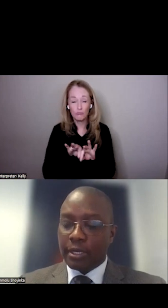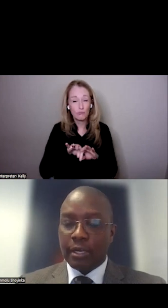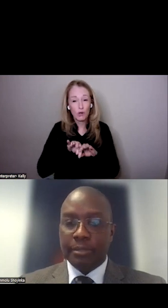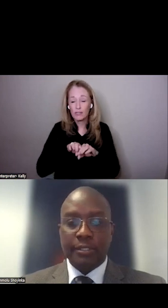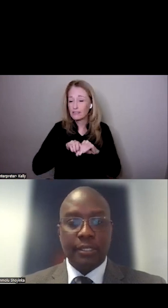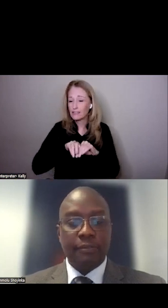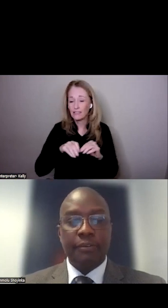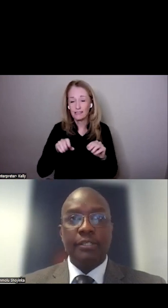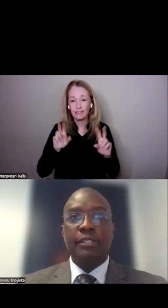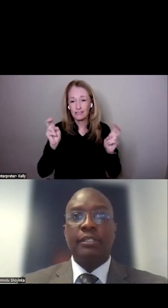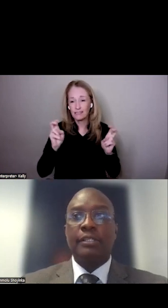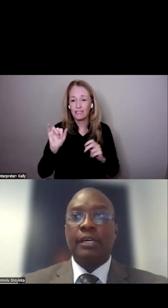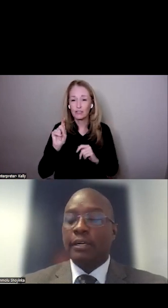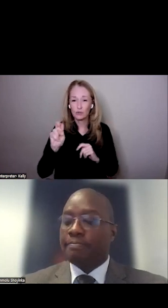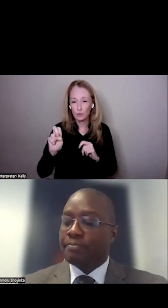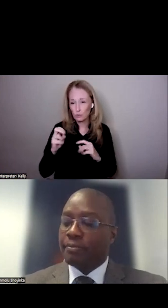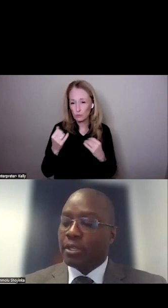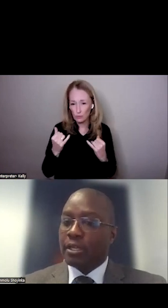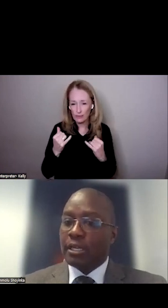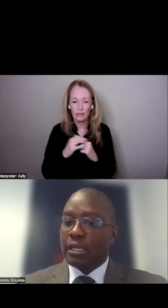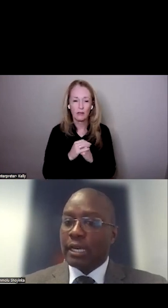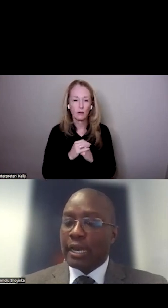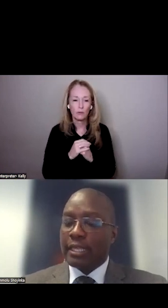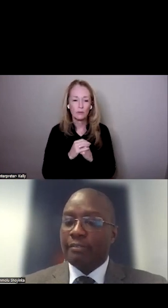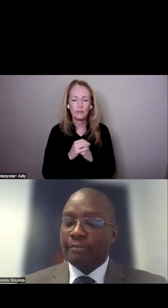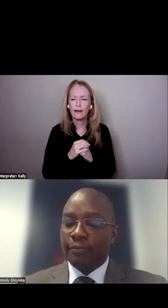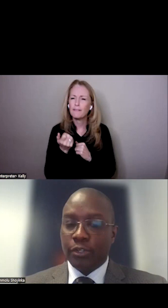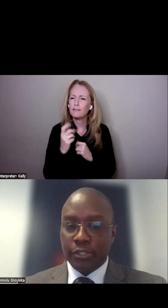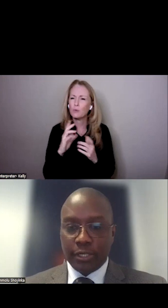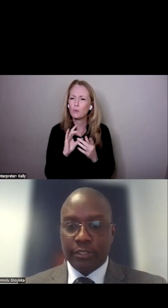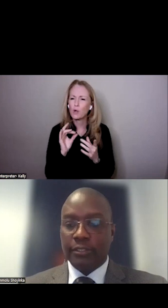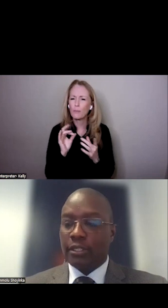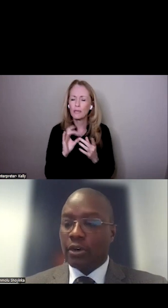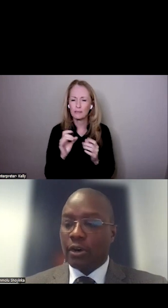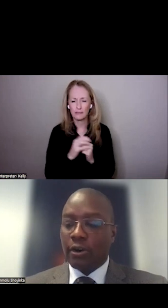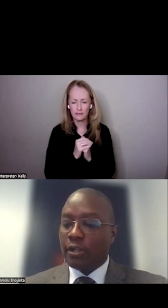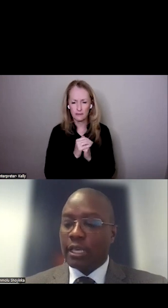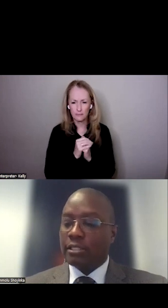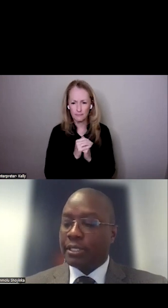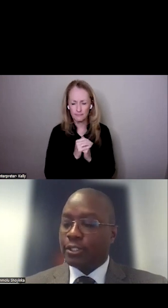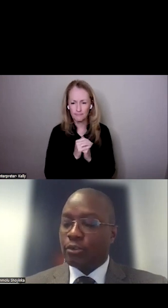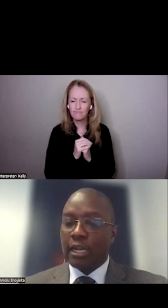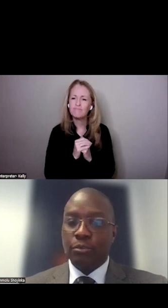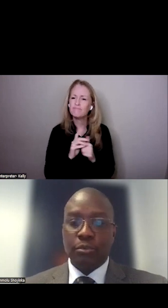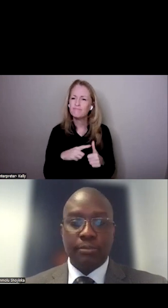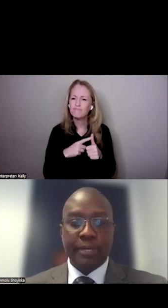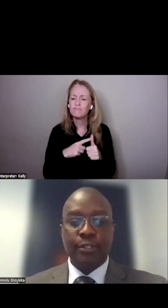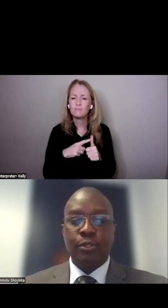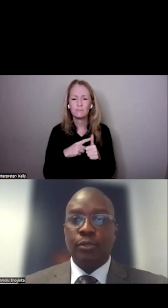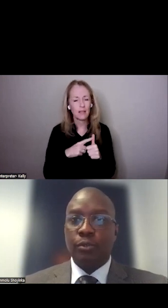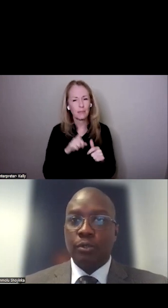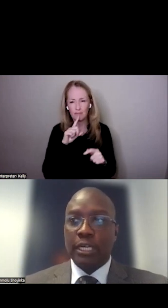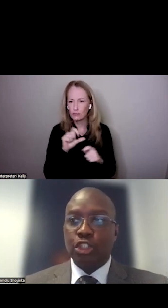a couple of comments. The first is, I think for certain, all that's been described with